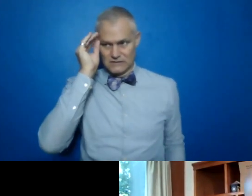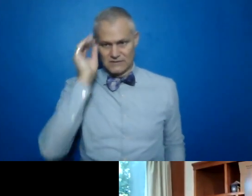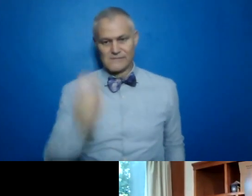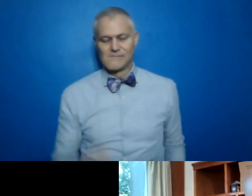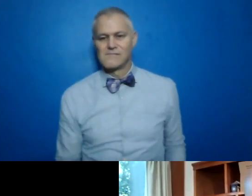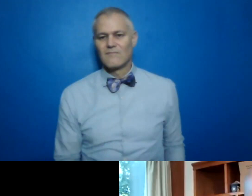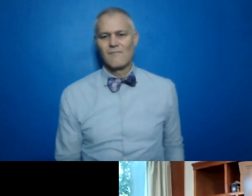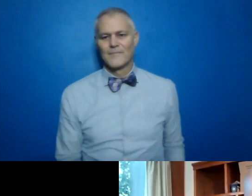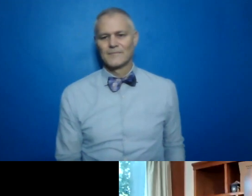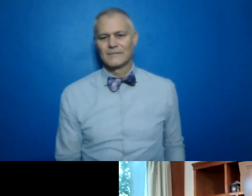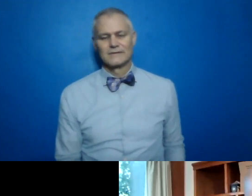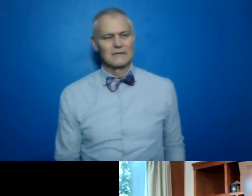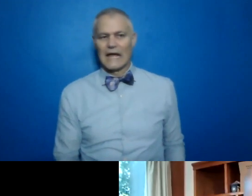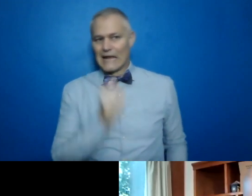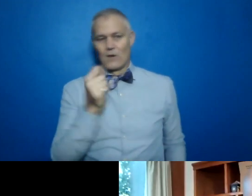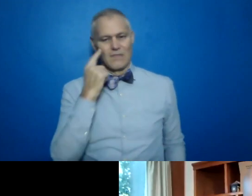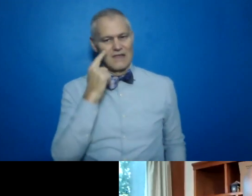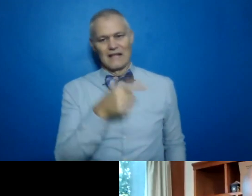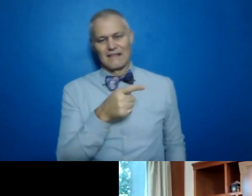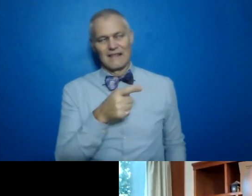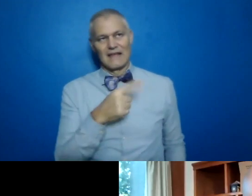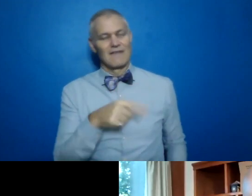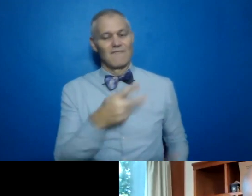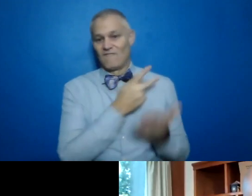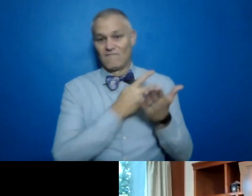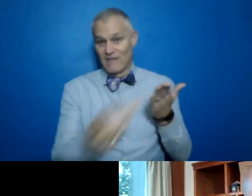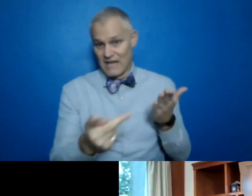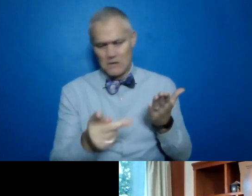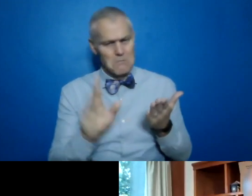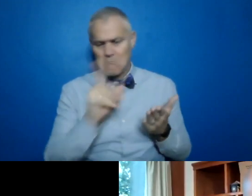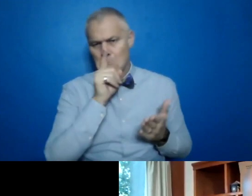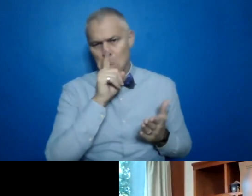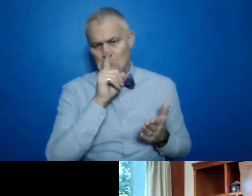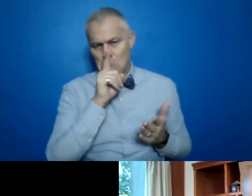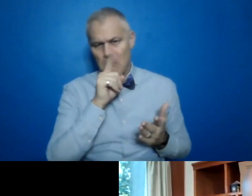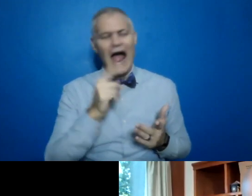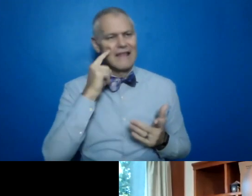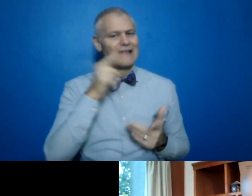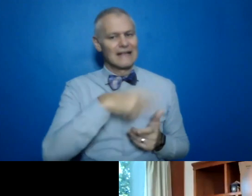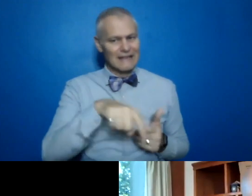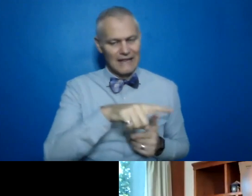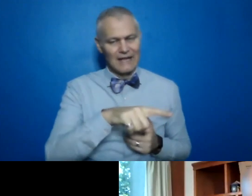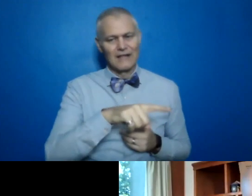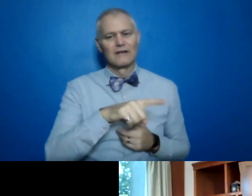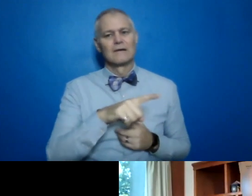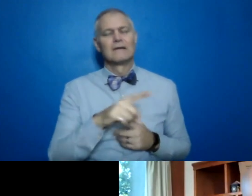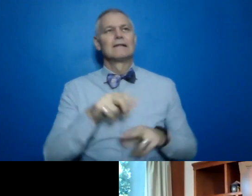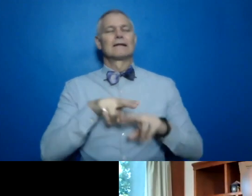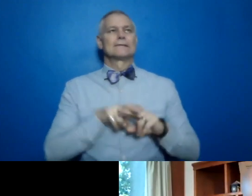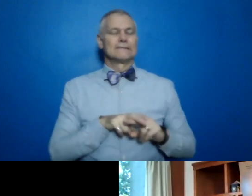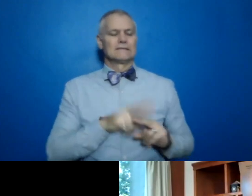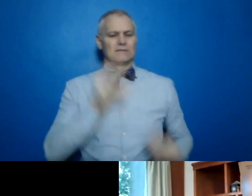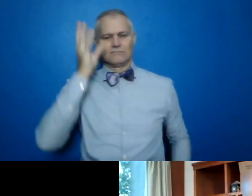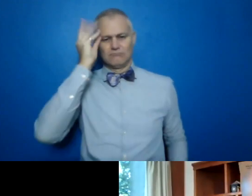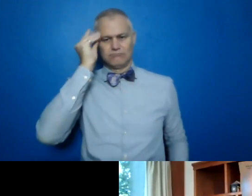I don't think that they have failed. I think that they're sitting with it.